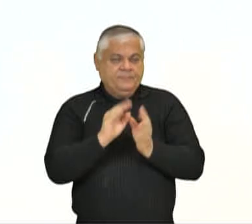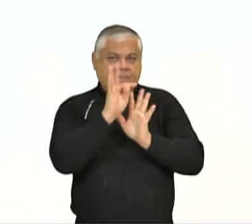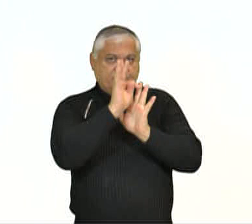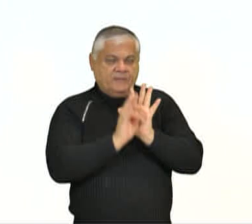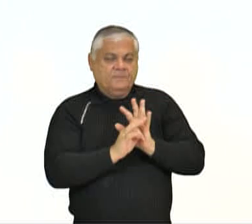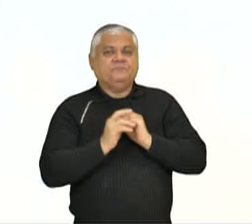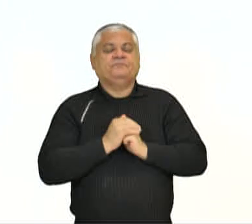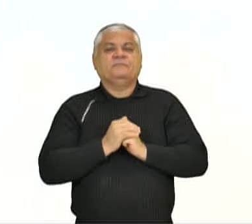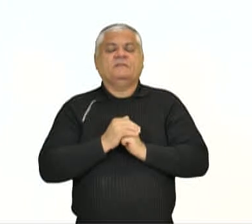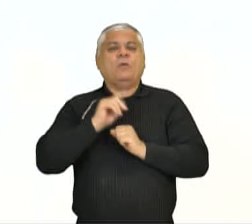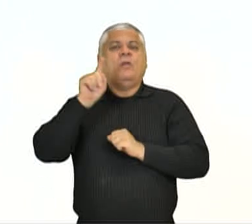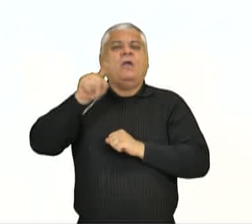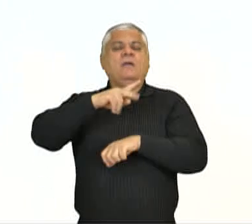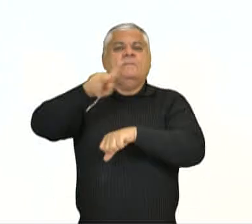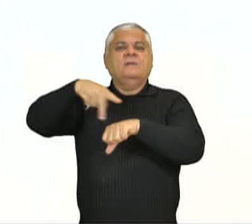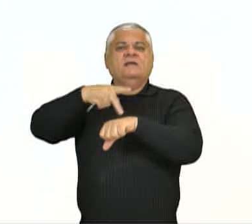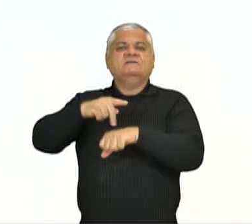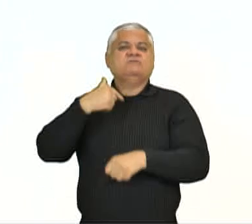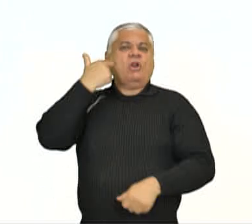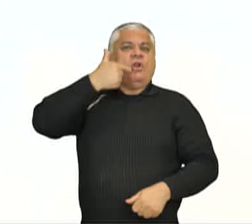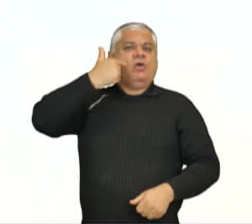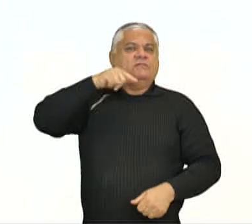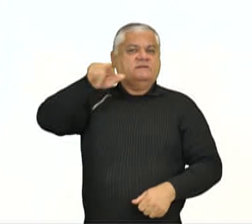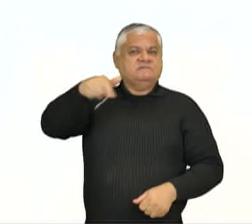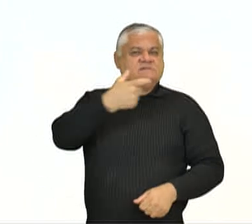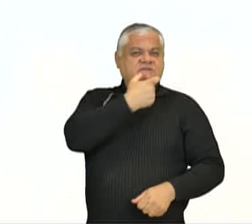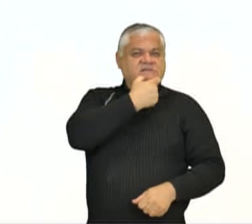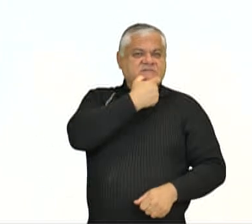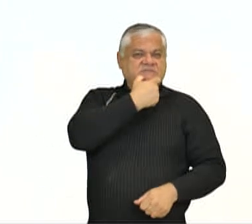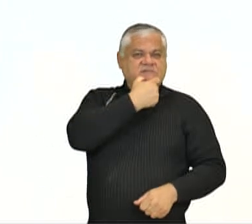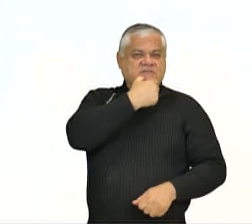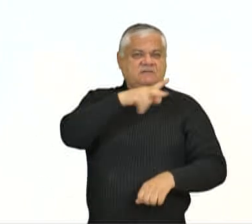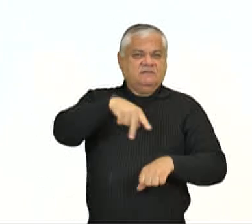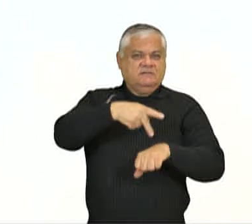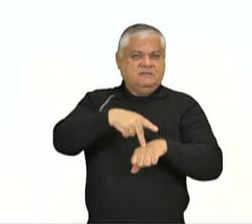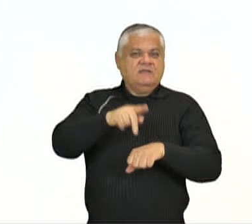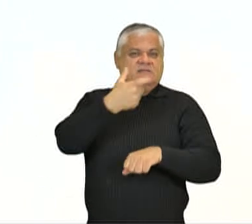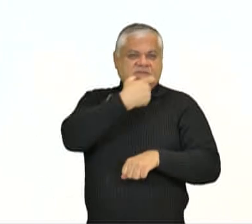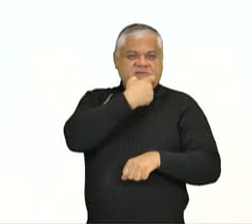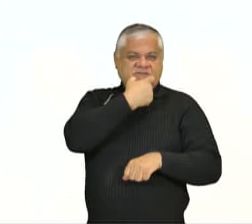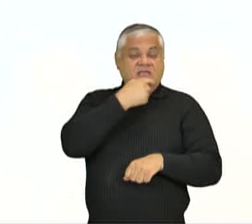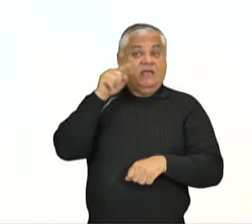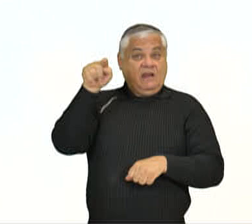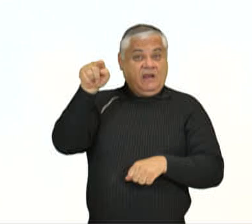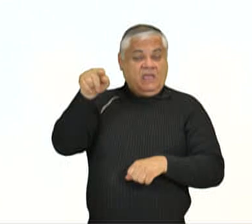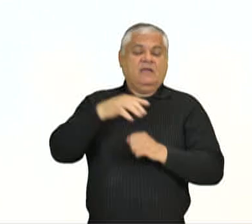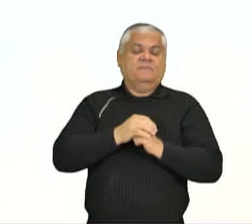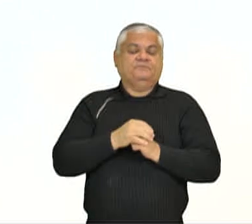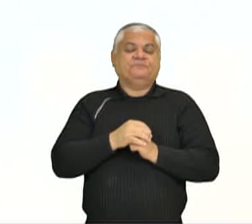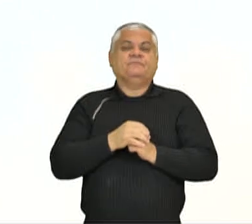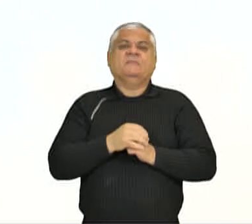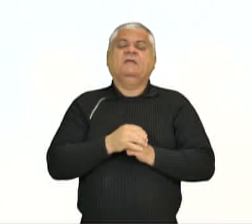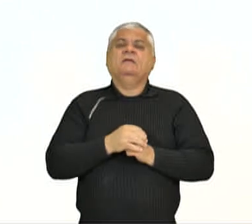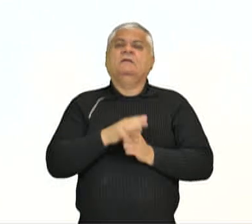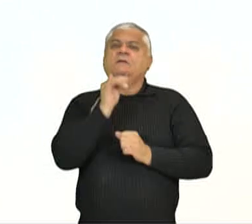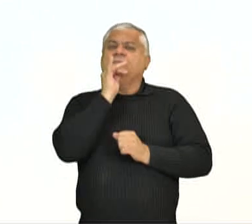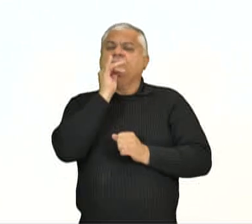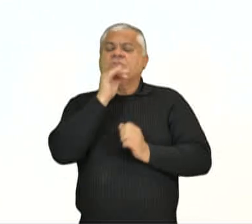no país de Gales e em Londres, lá, perdão, e na Inglaterra, lá no Reino Unido,